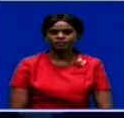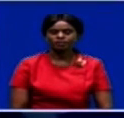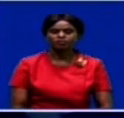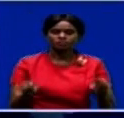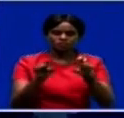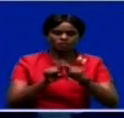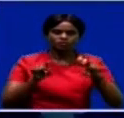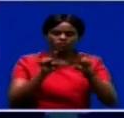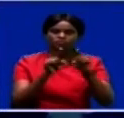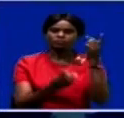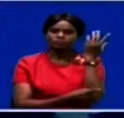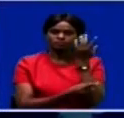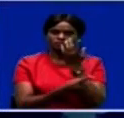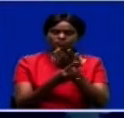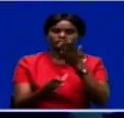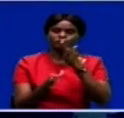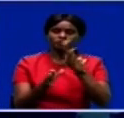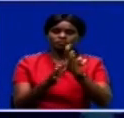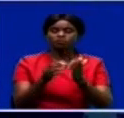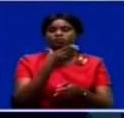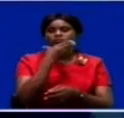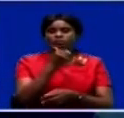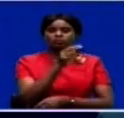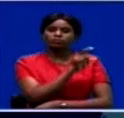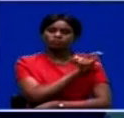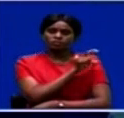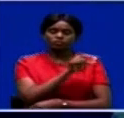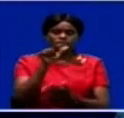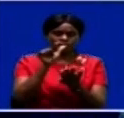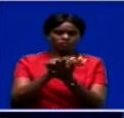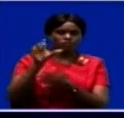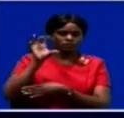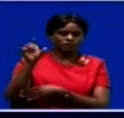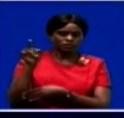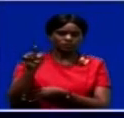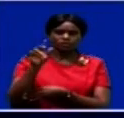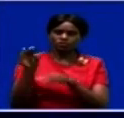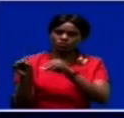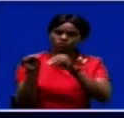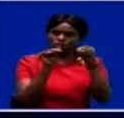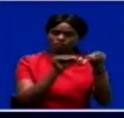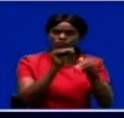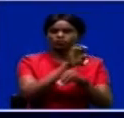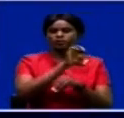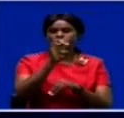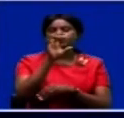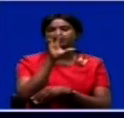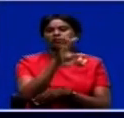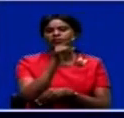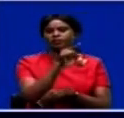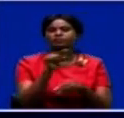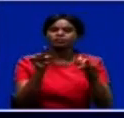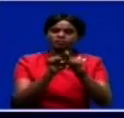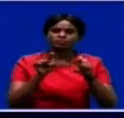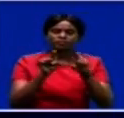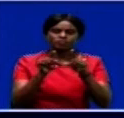In a related development, Deputy Commissioner of Police for Lusaka Province, Geoffrey Kunda, has been transferred to Eastern Province in the